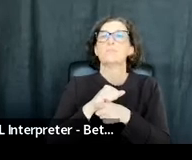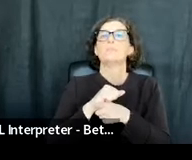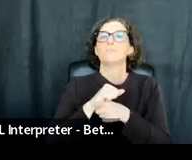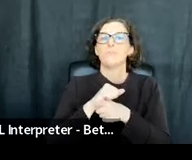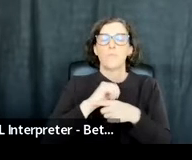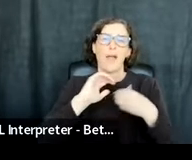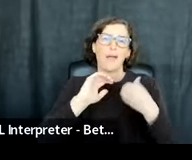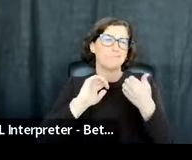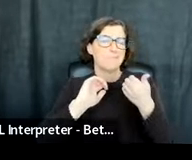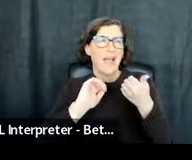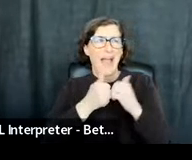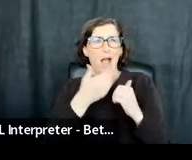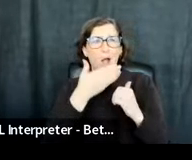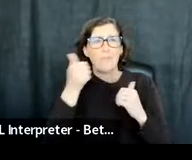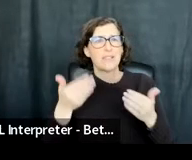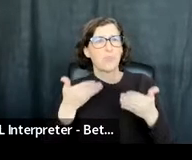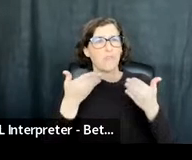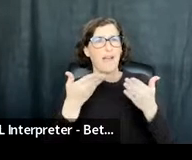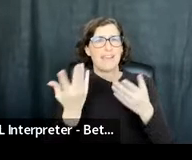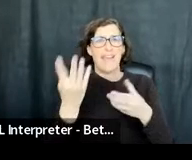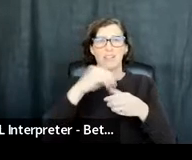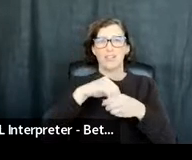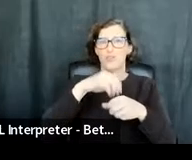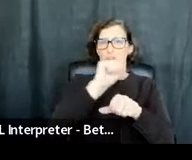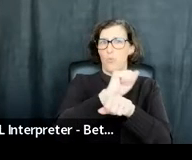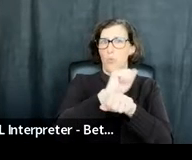how to best provide an inclusive workforce,